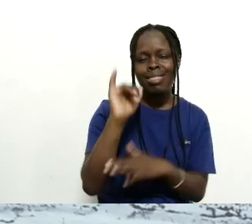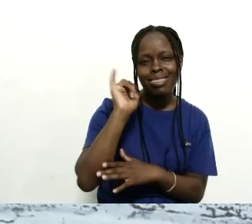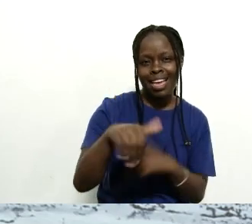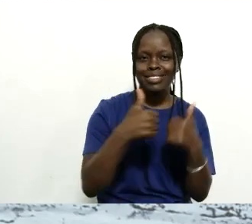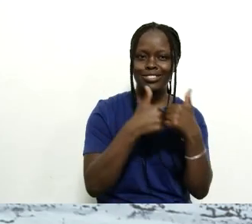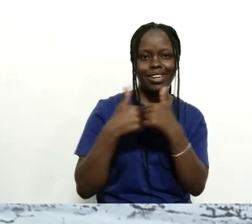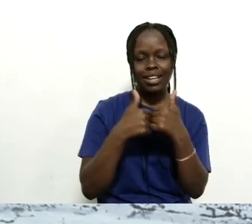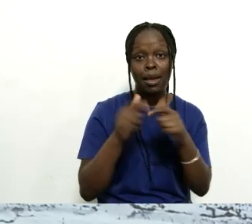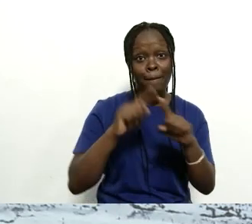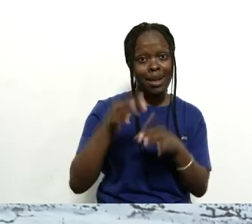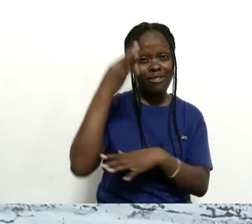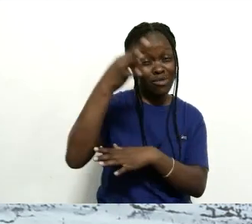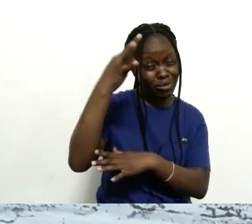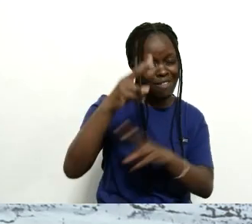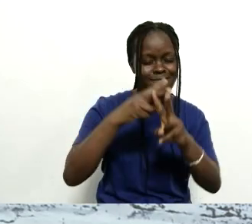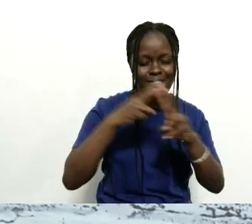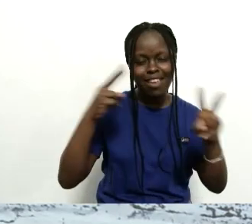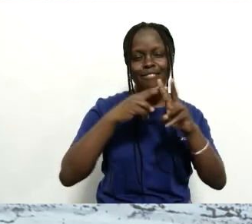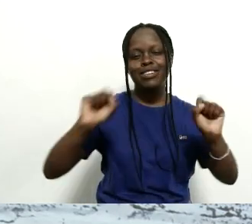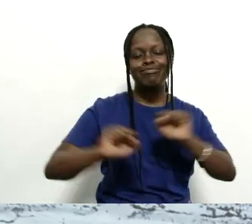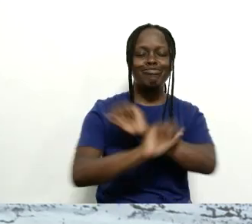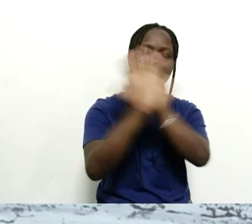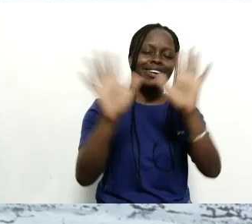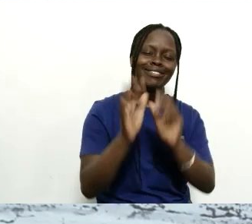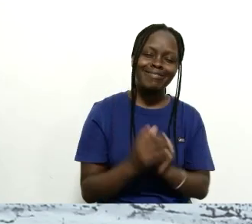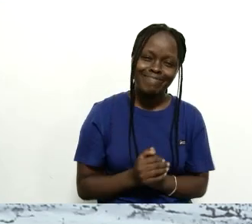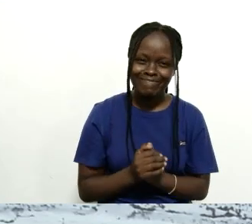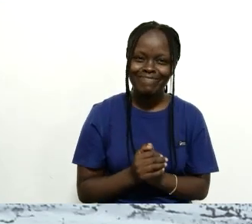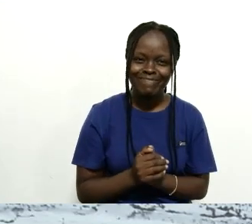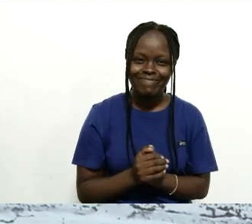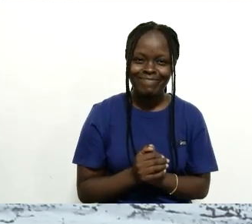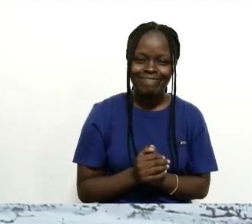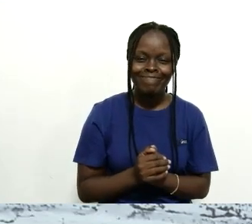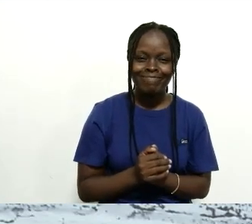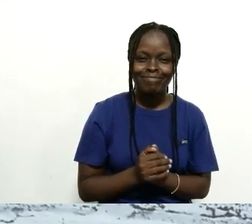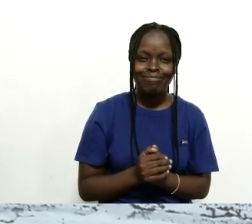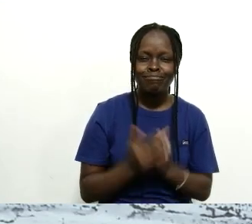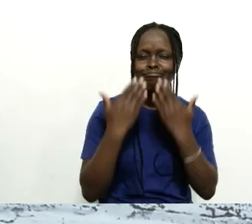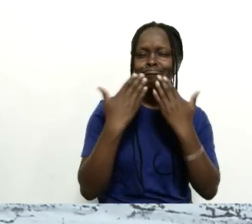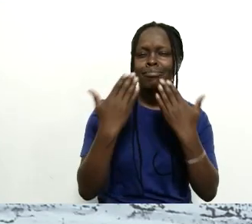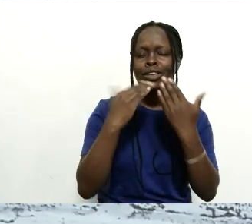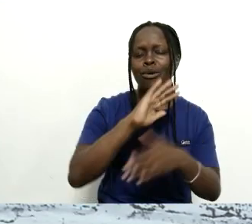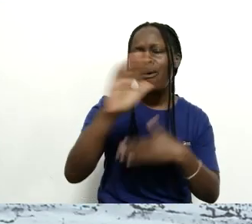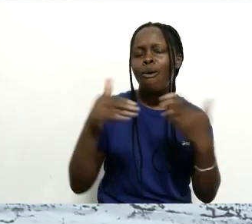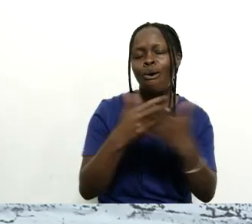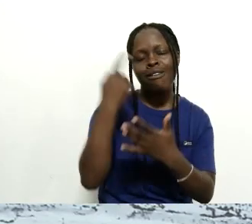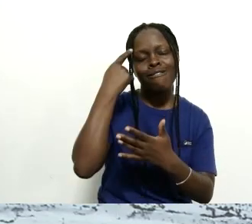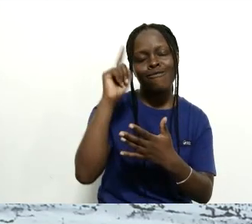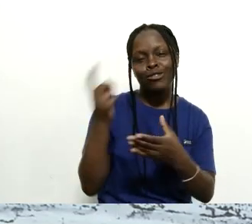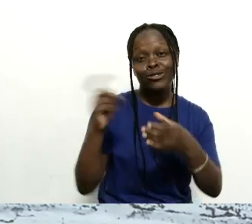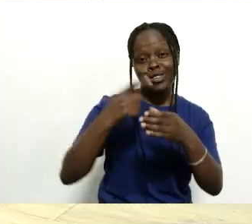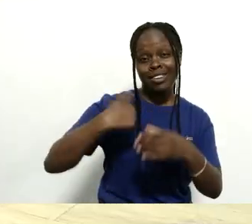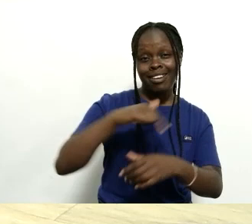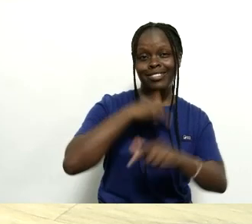and program around low literacy skills, not just digital, but low literacy skills. So how do we bring everyone on board without leaving